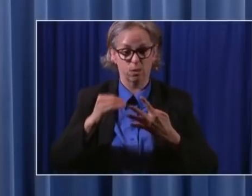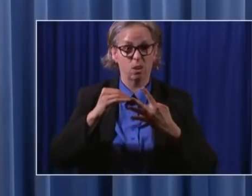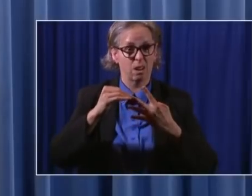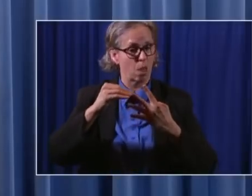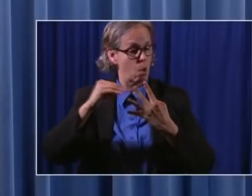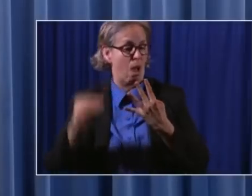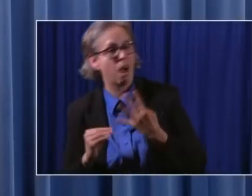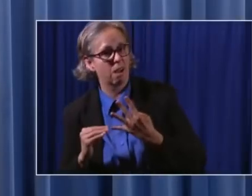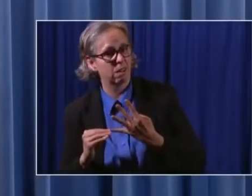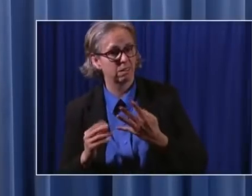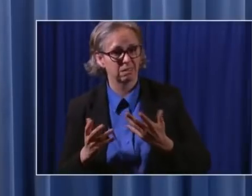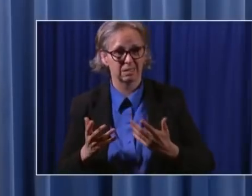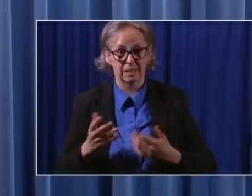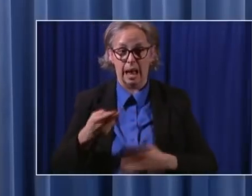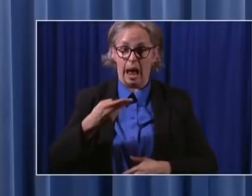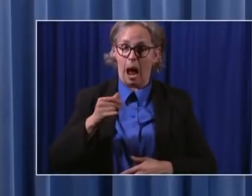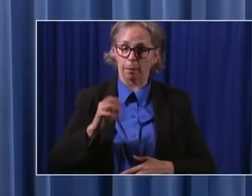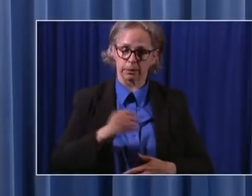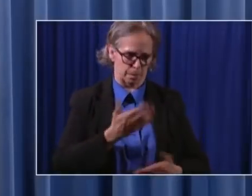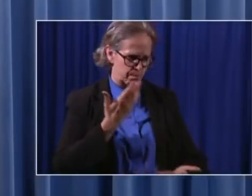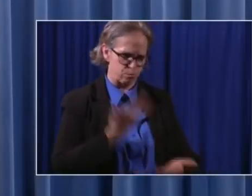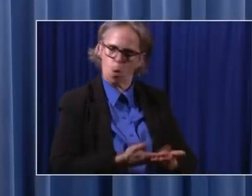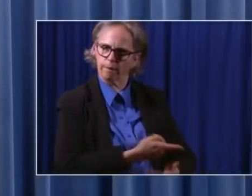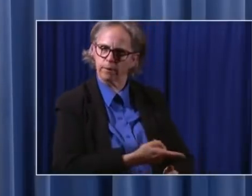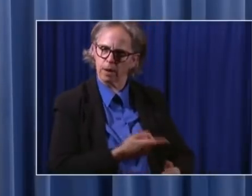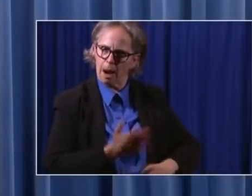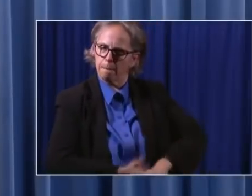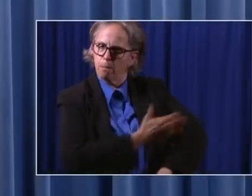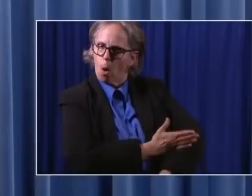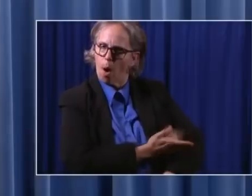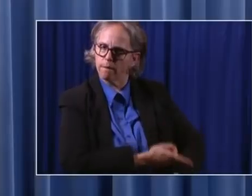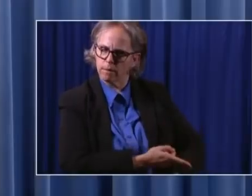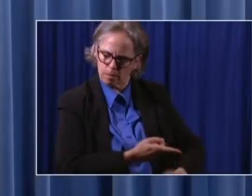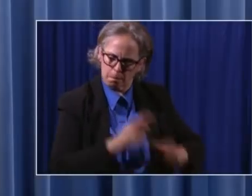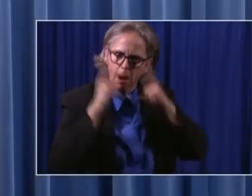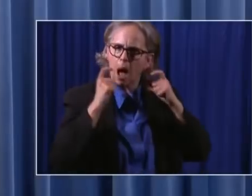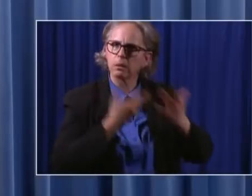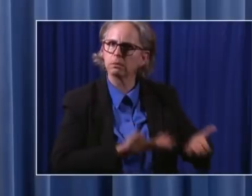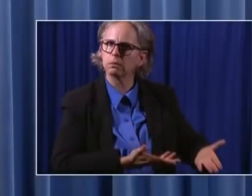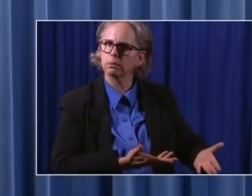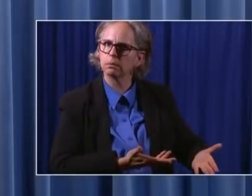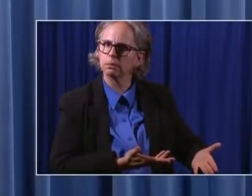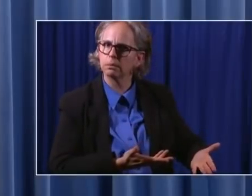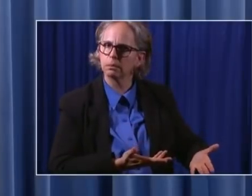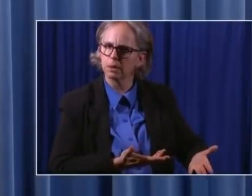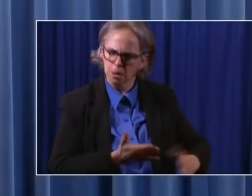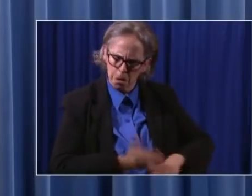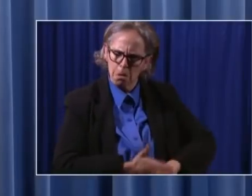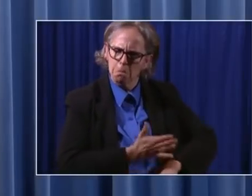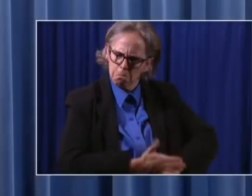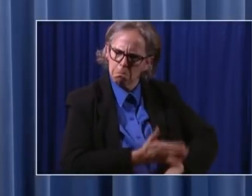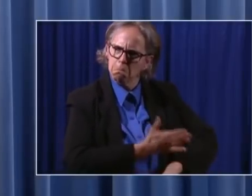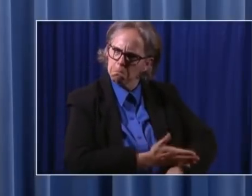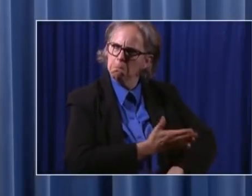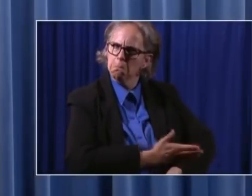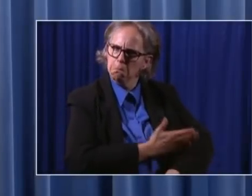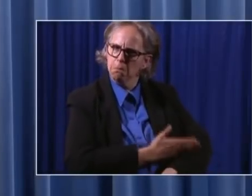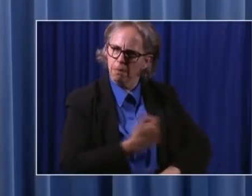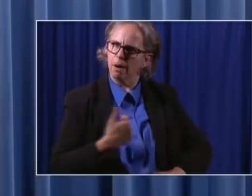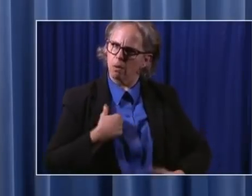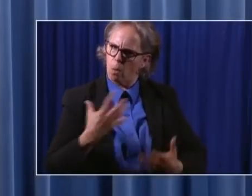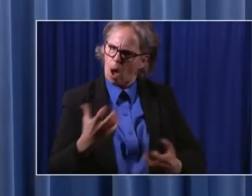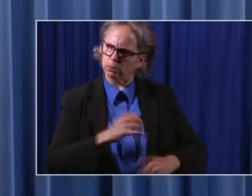working in Hamilton County. It's still early, but we're making progress. So this